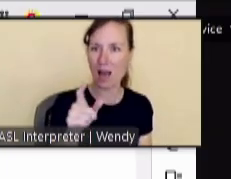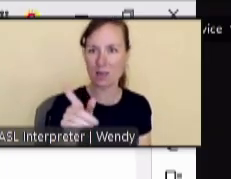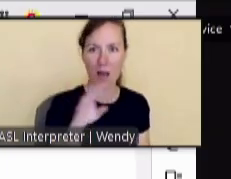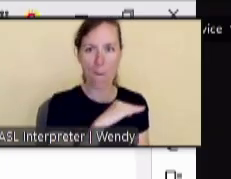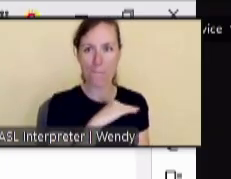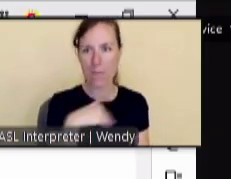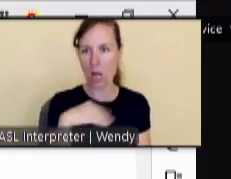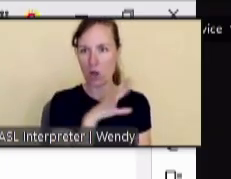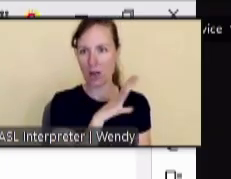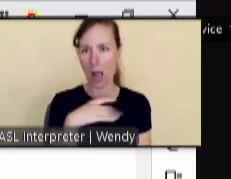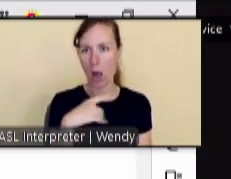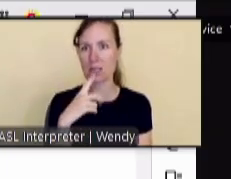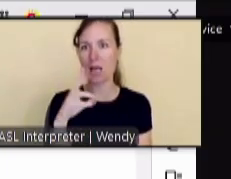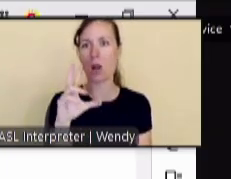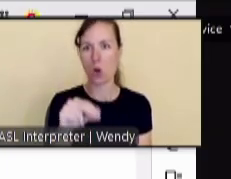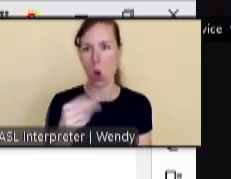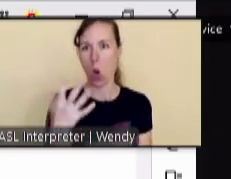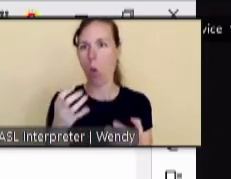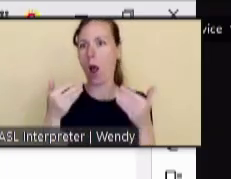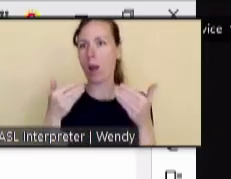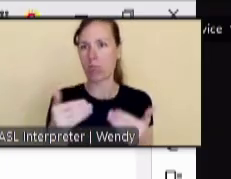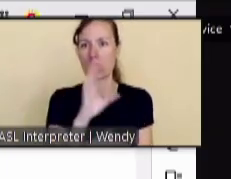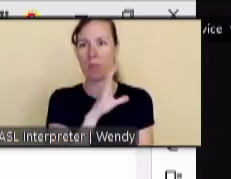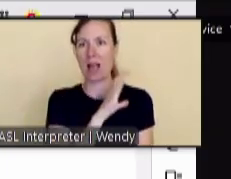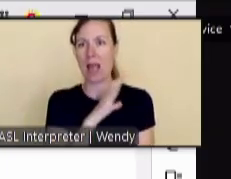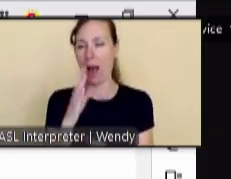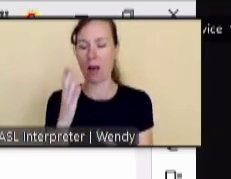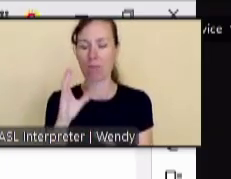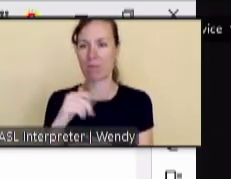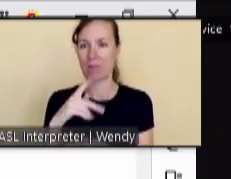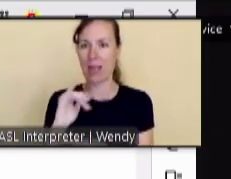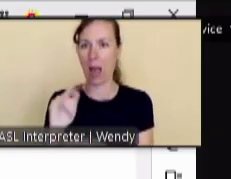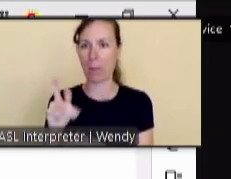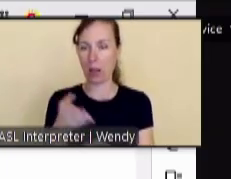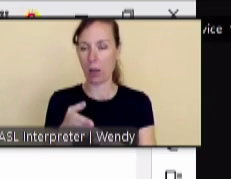capital improvements, we're already facing a